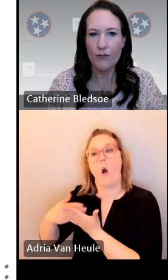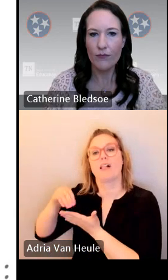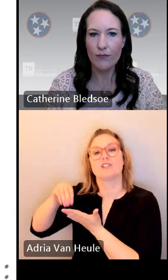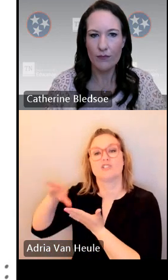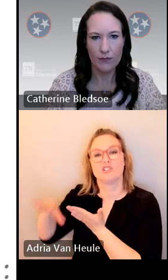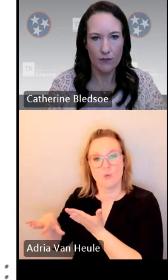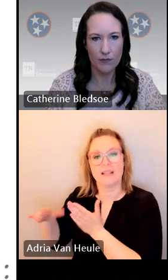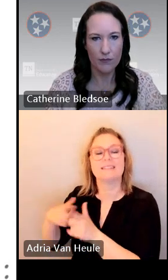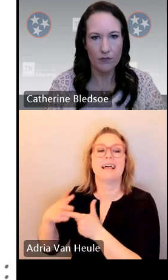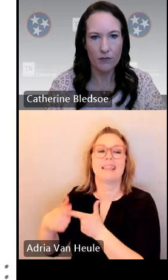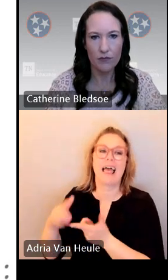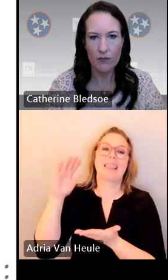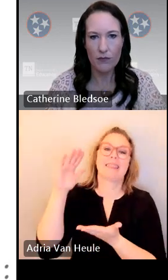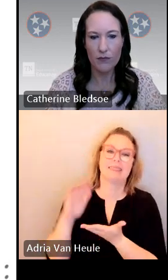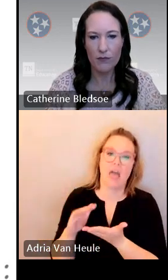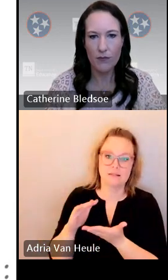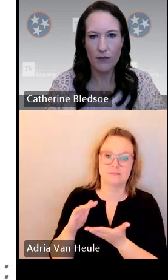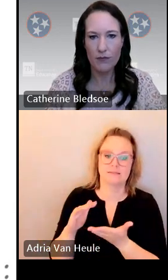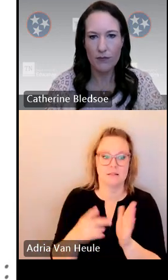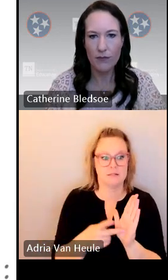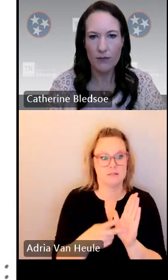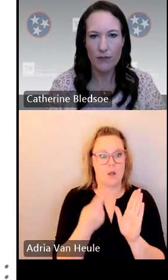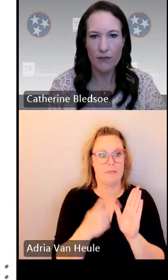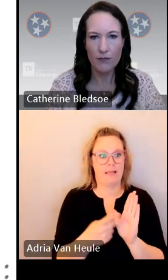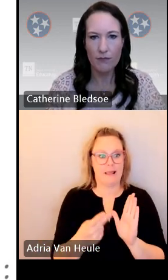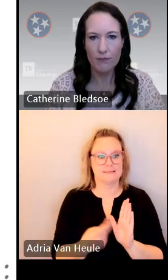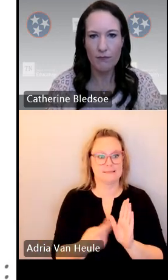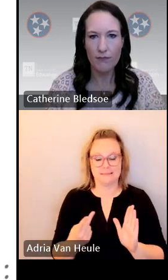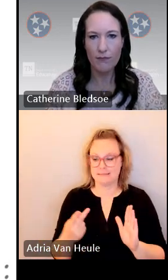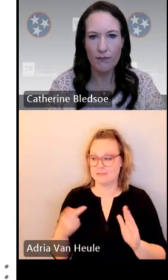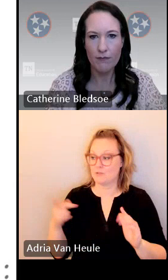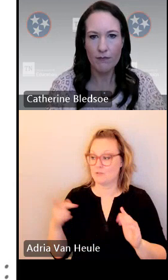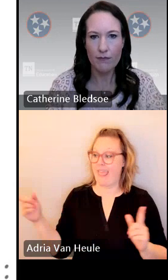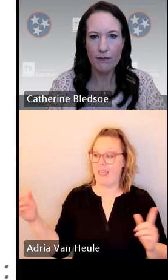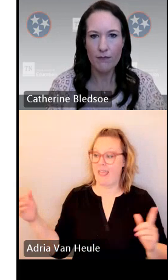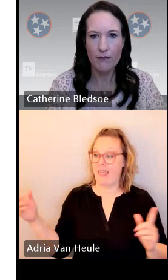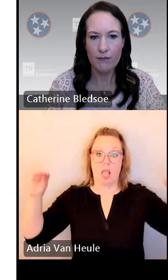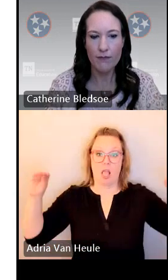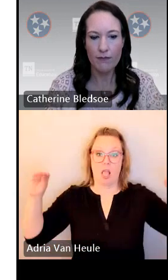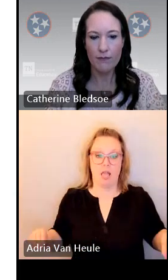two people pulling up the same piece of paper and logging information.